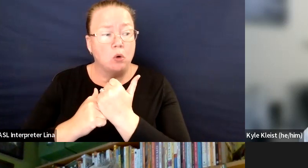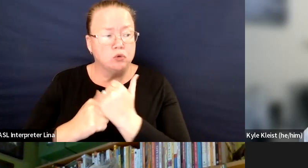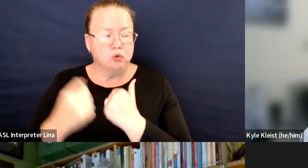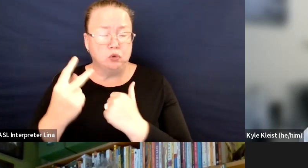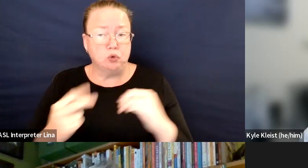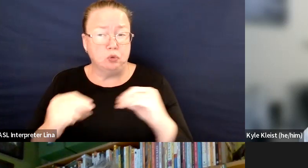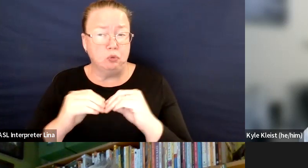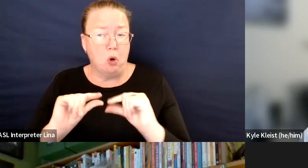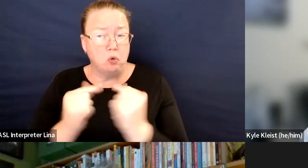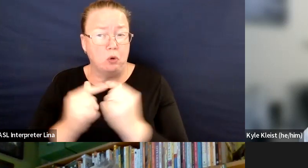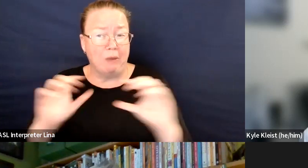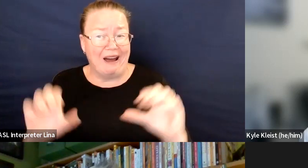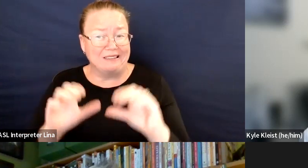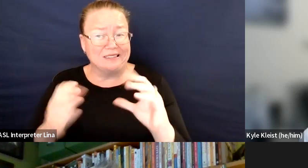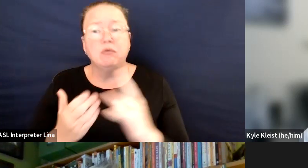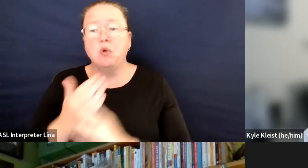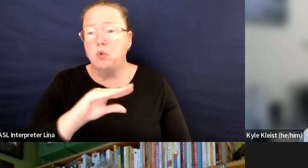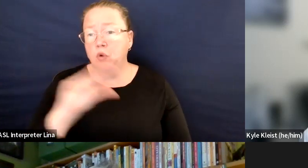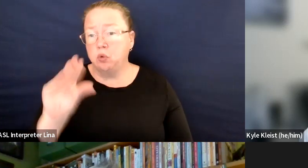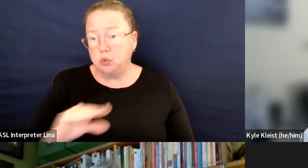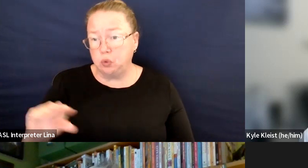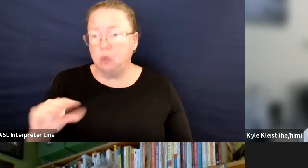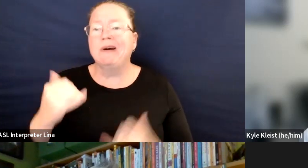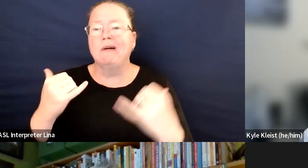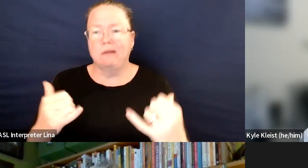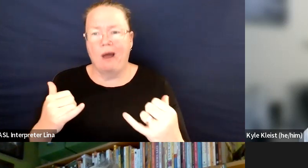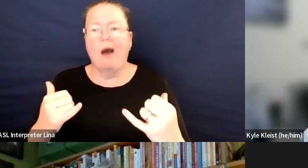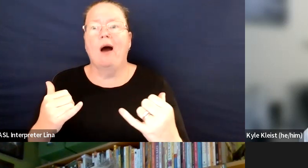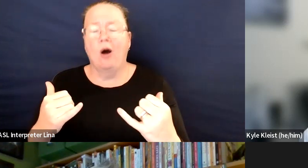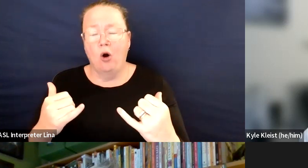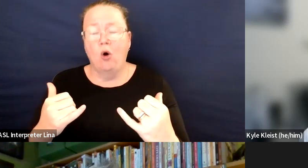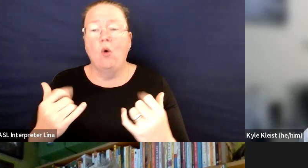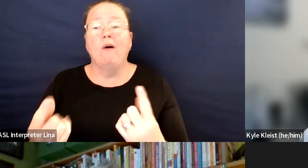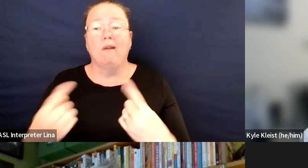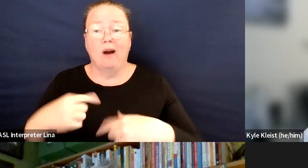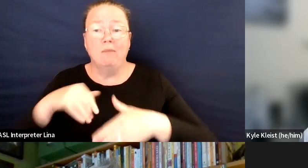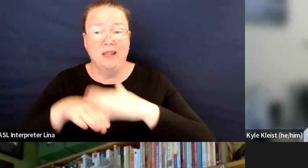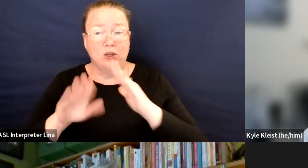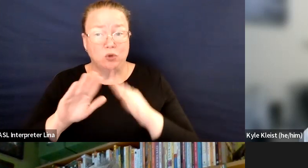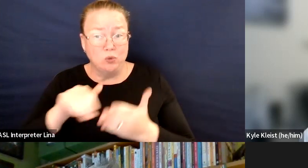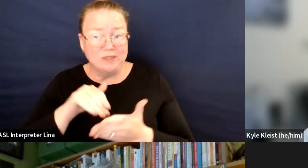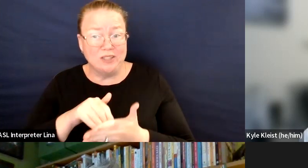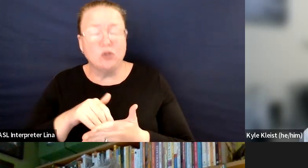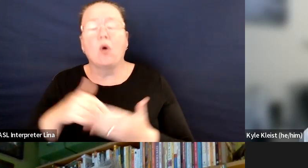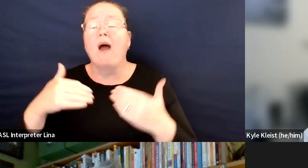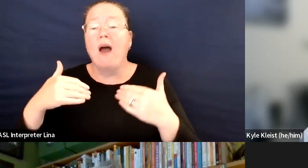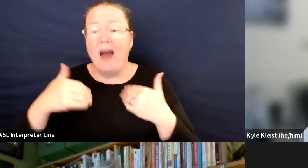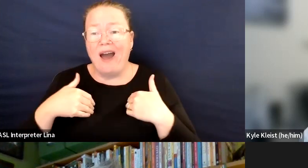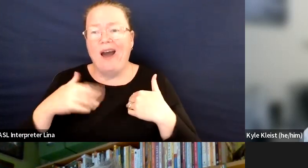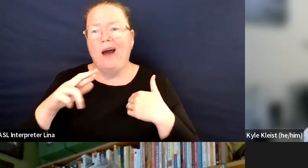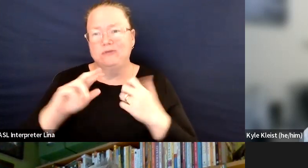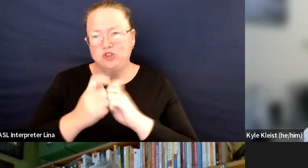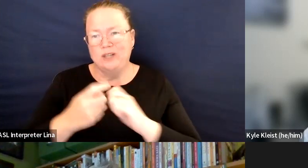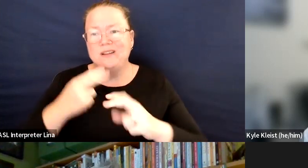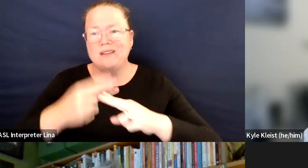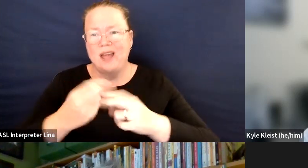groups activities via Zoom. And now, along with coming into our centers, we have renamed all to